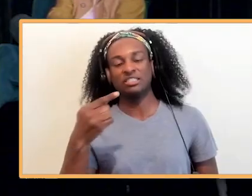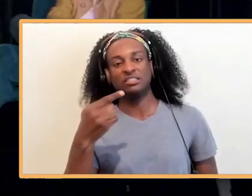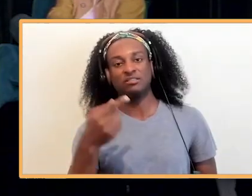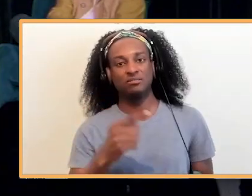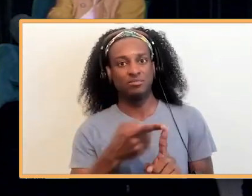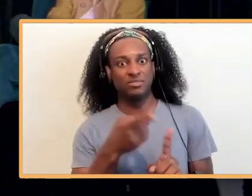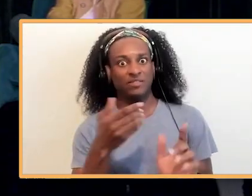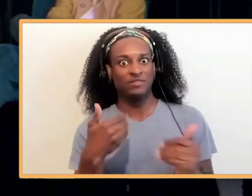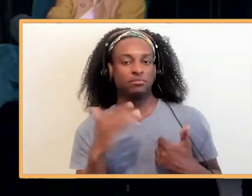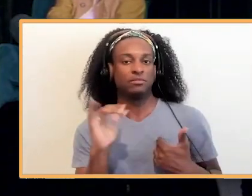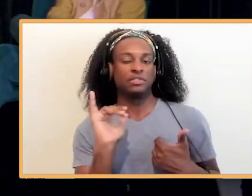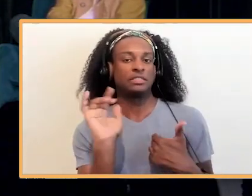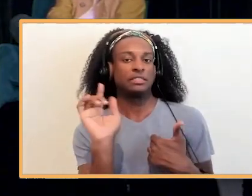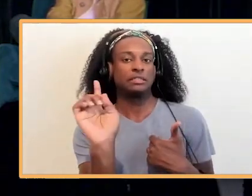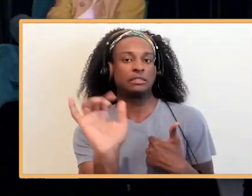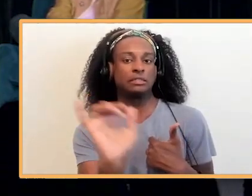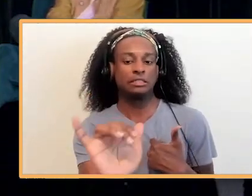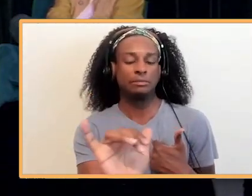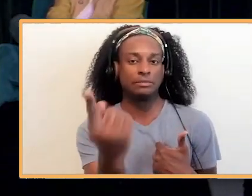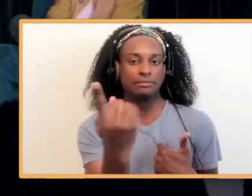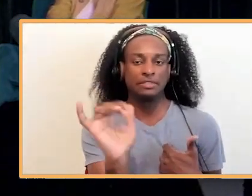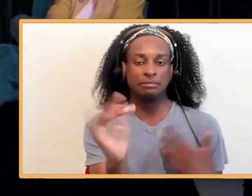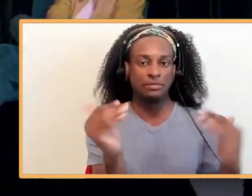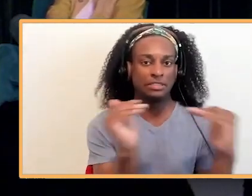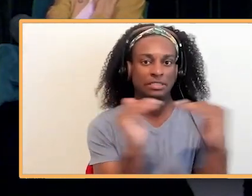conformity? Mm-hmm.